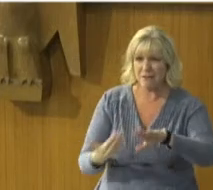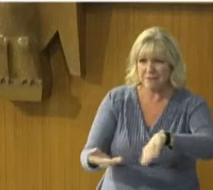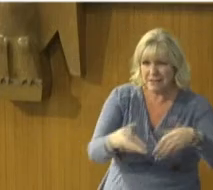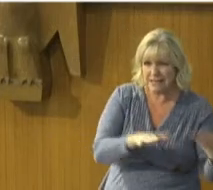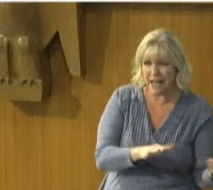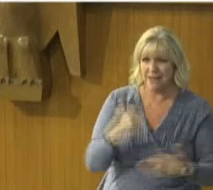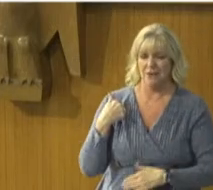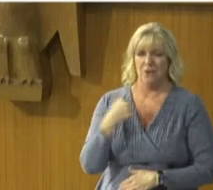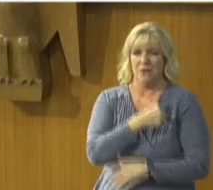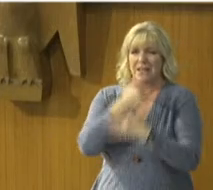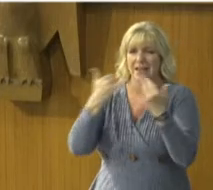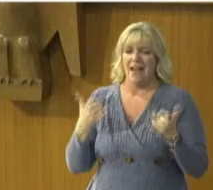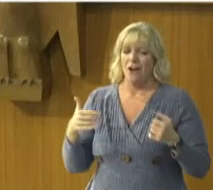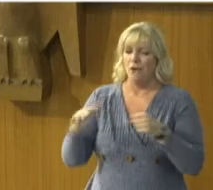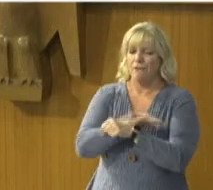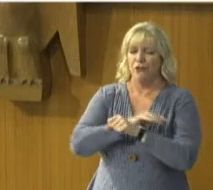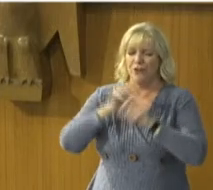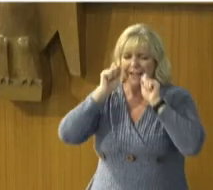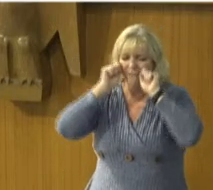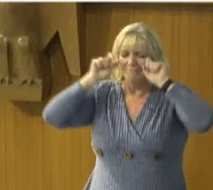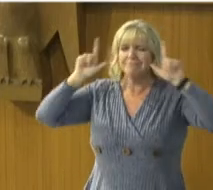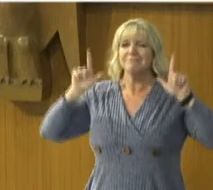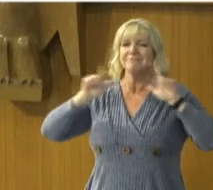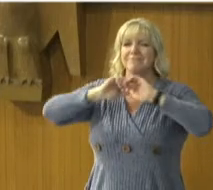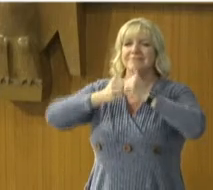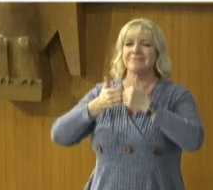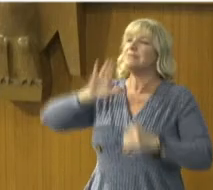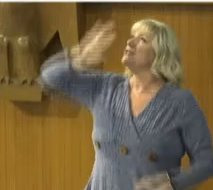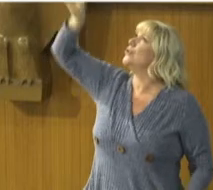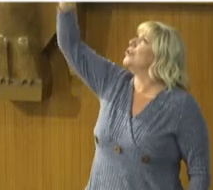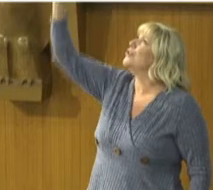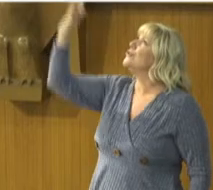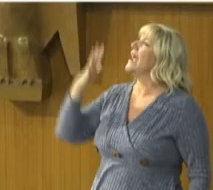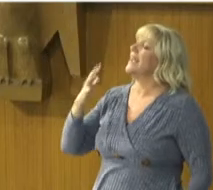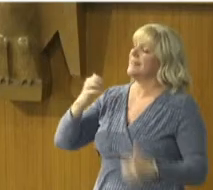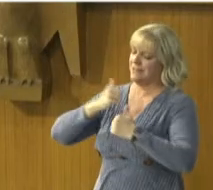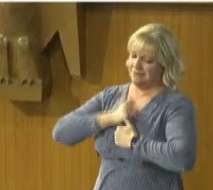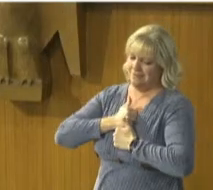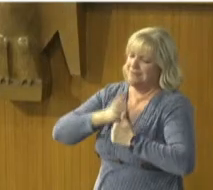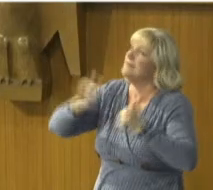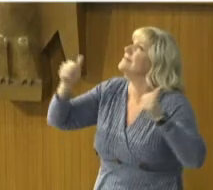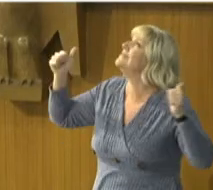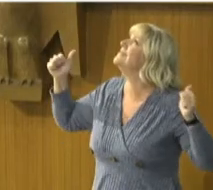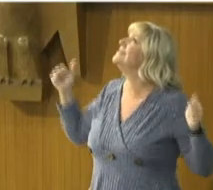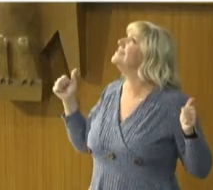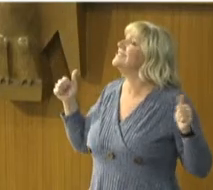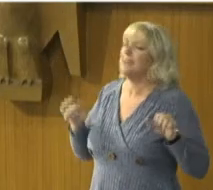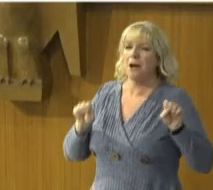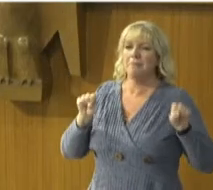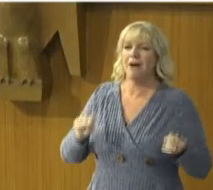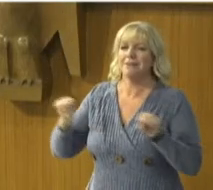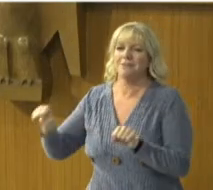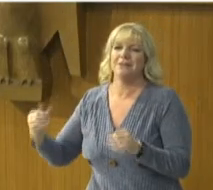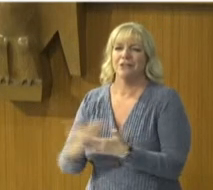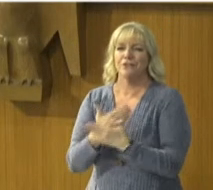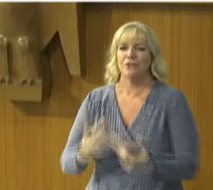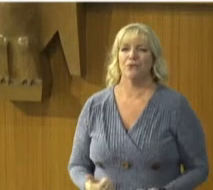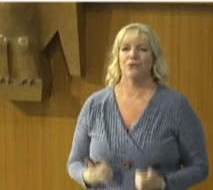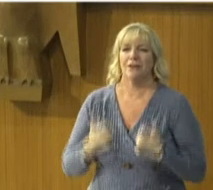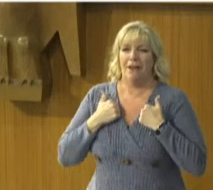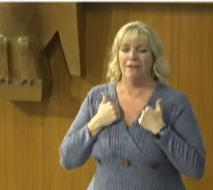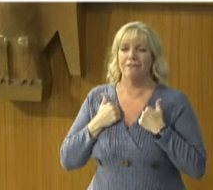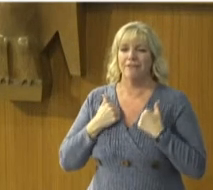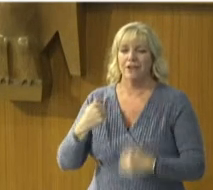fully awakened by grace, we open ourselves to the possibility of new life.